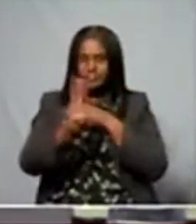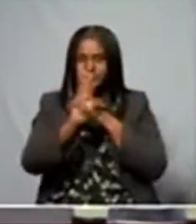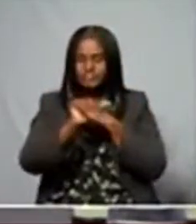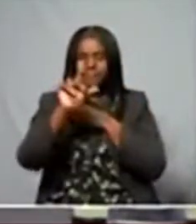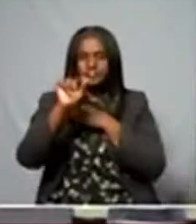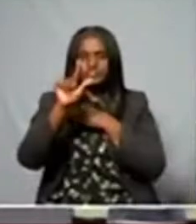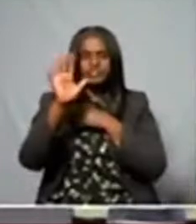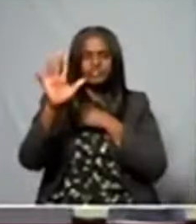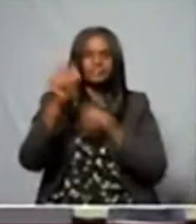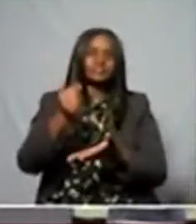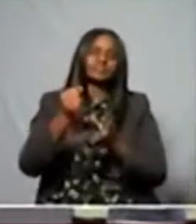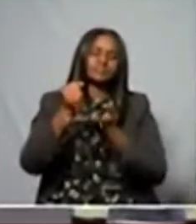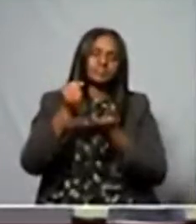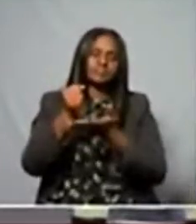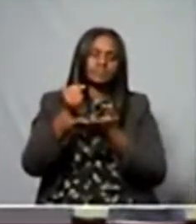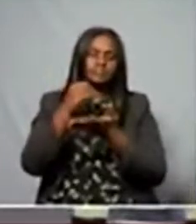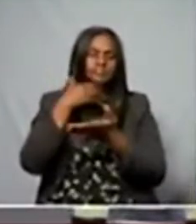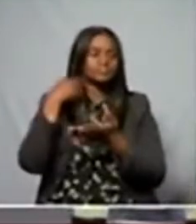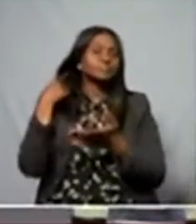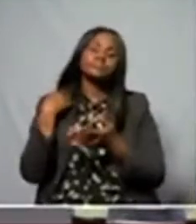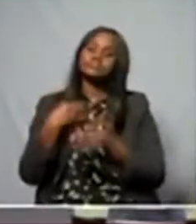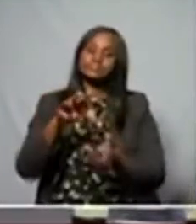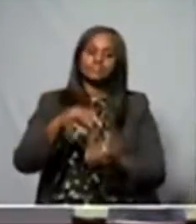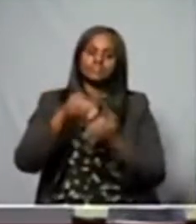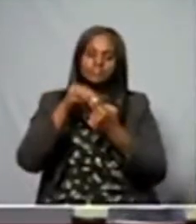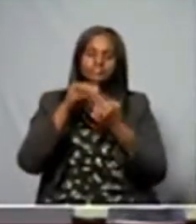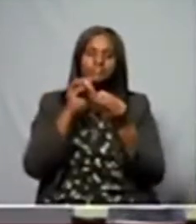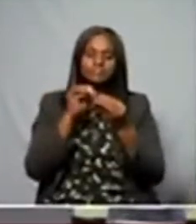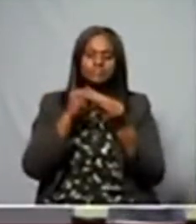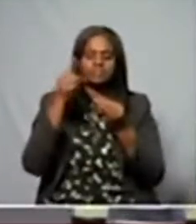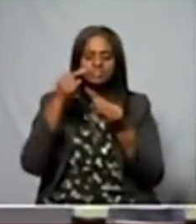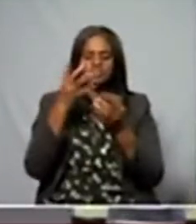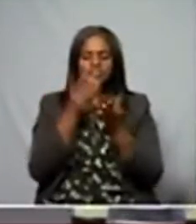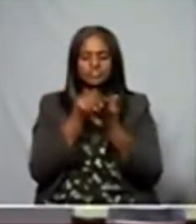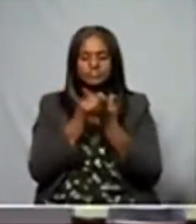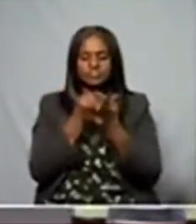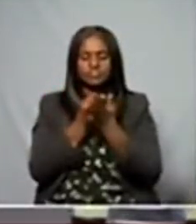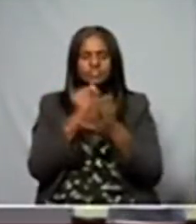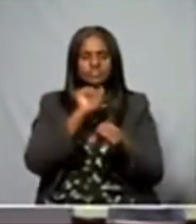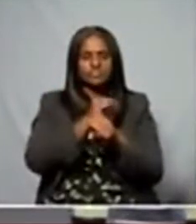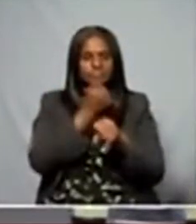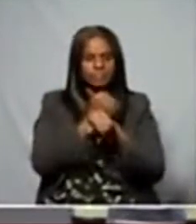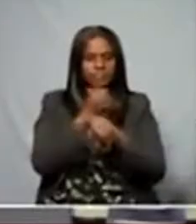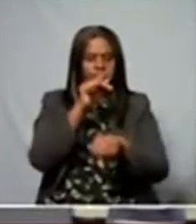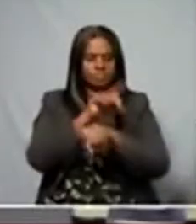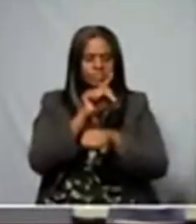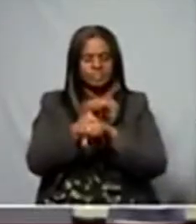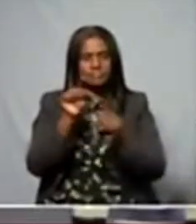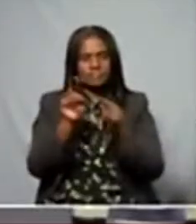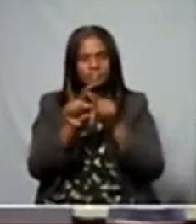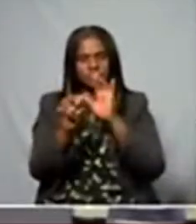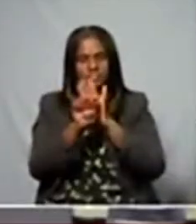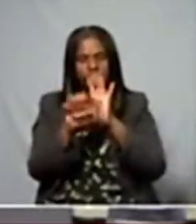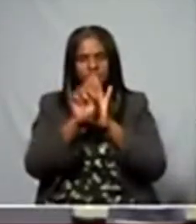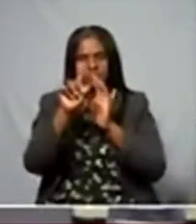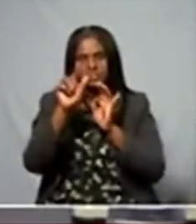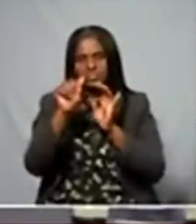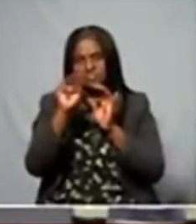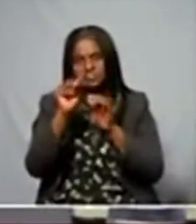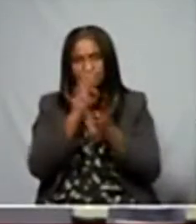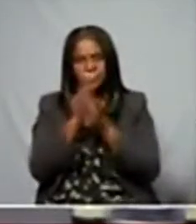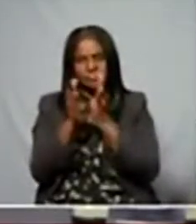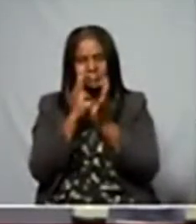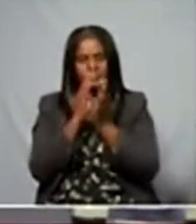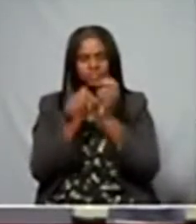2025 allocated funds, especially for capital-intensive projects such as dam construction, which